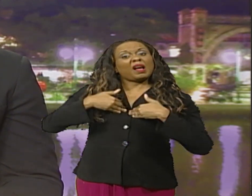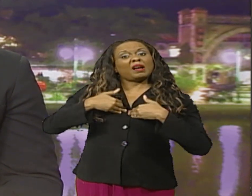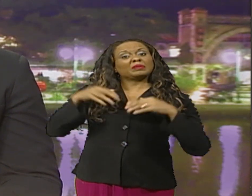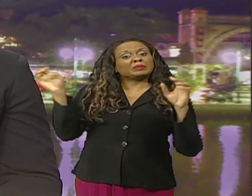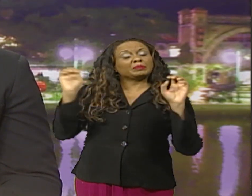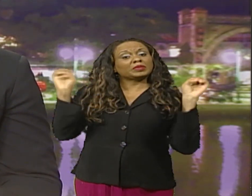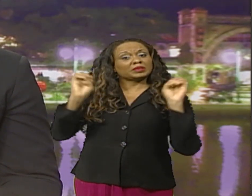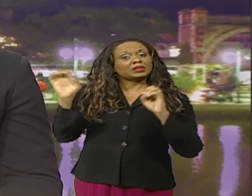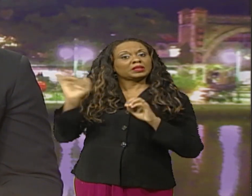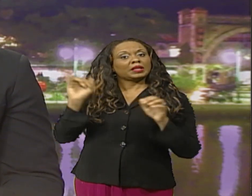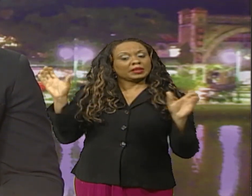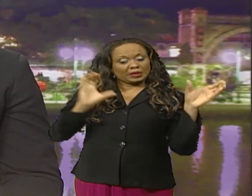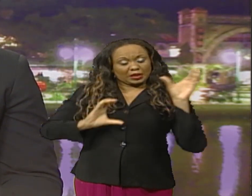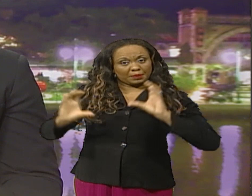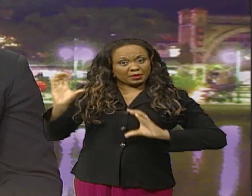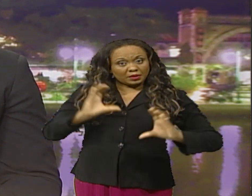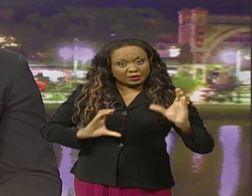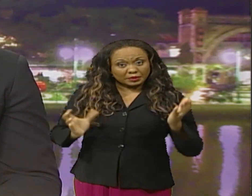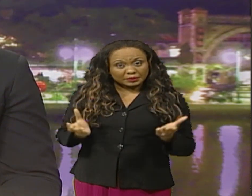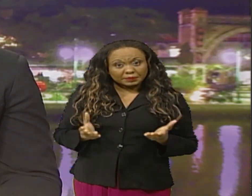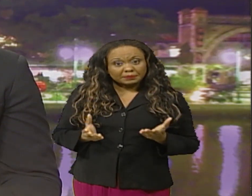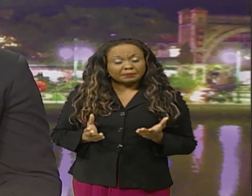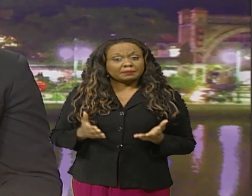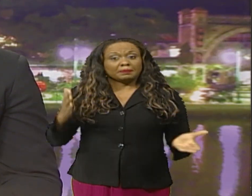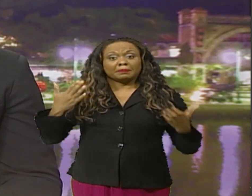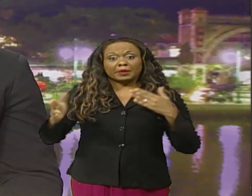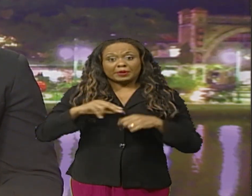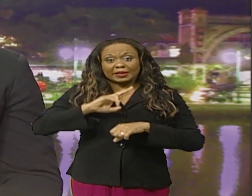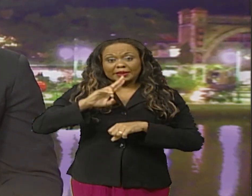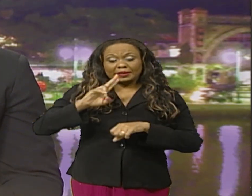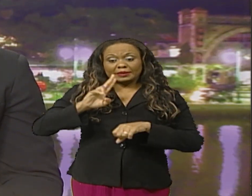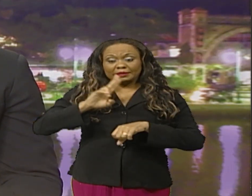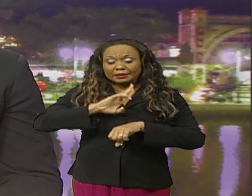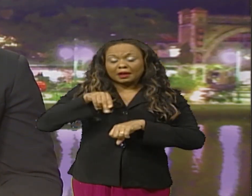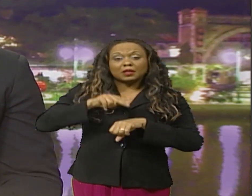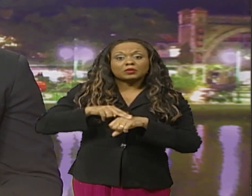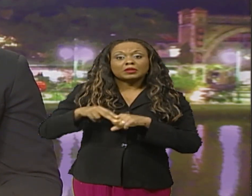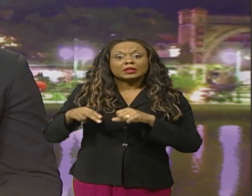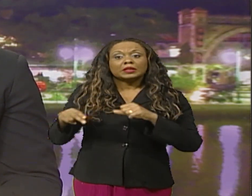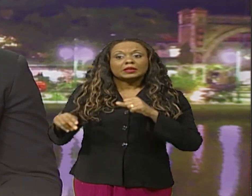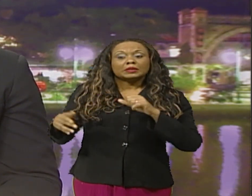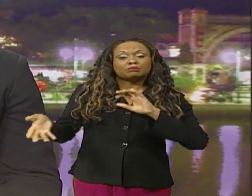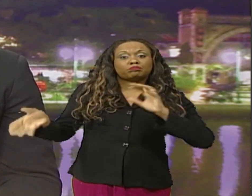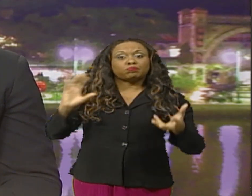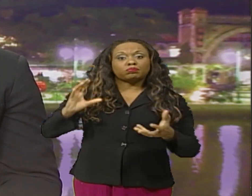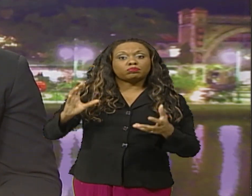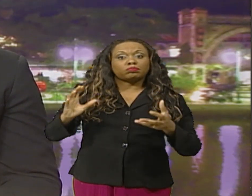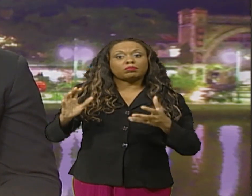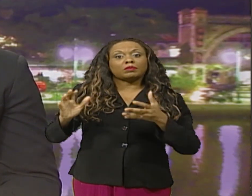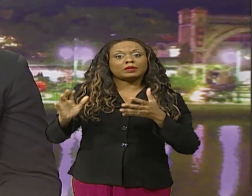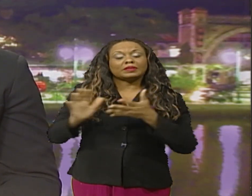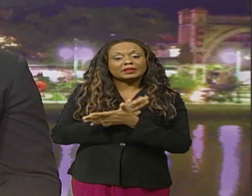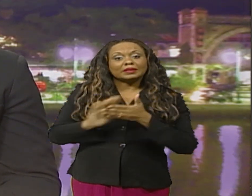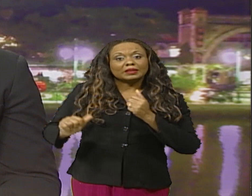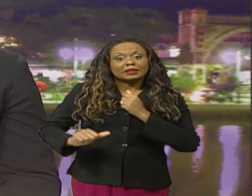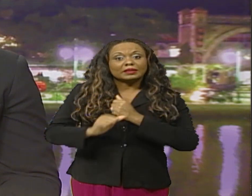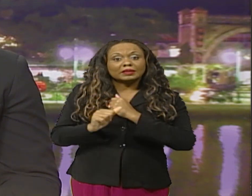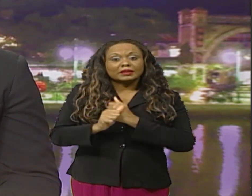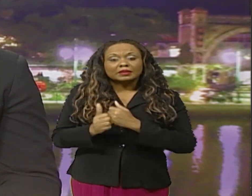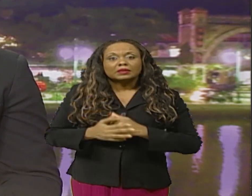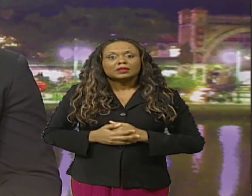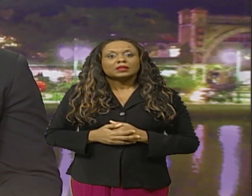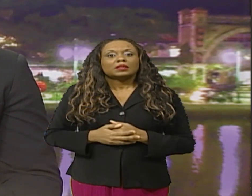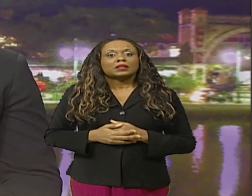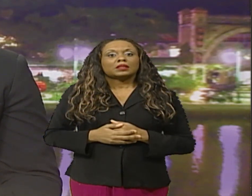emergencies, whether intentional or as a result of natural disasters. To drive the point home, Minister of the Environment and National Beautification,